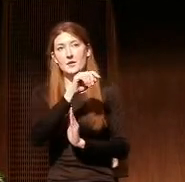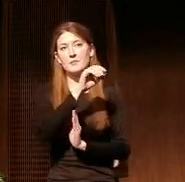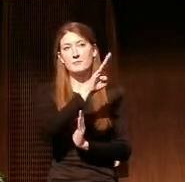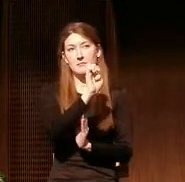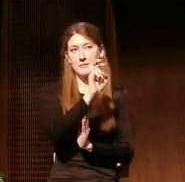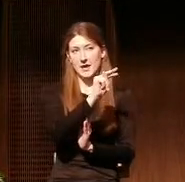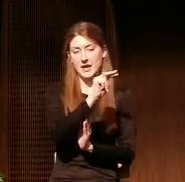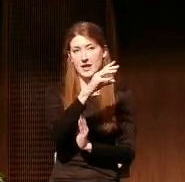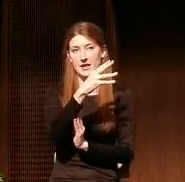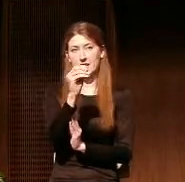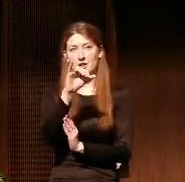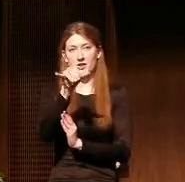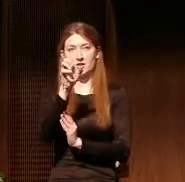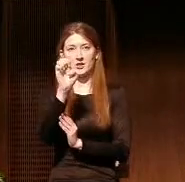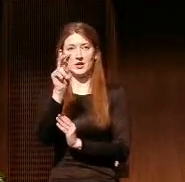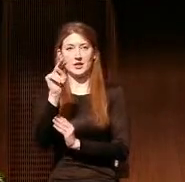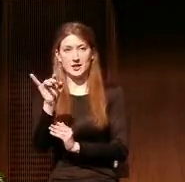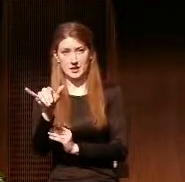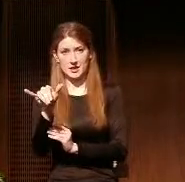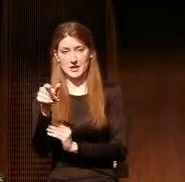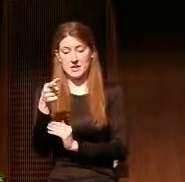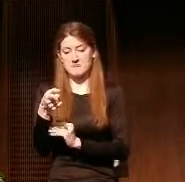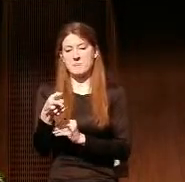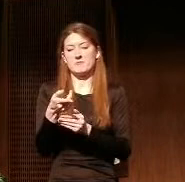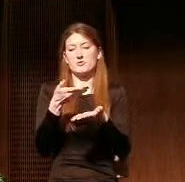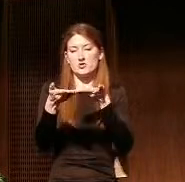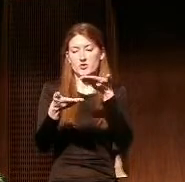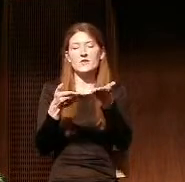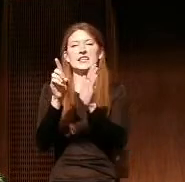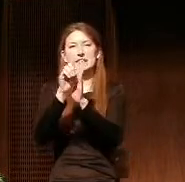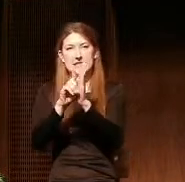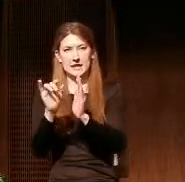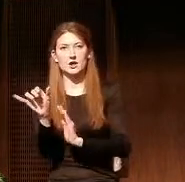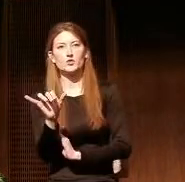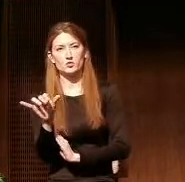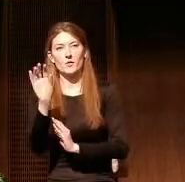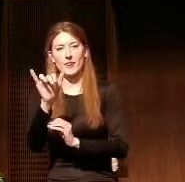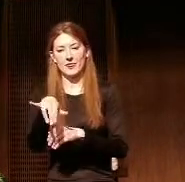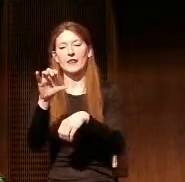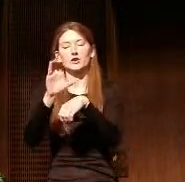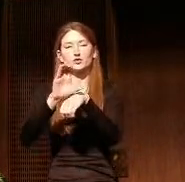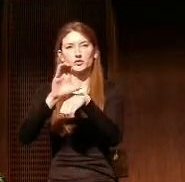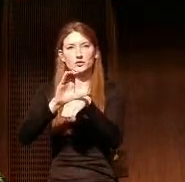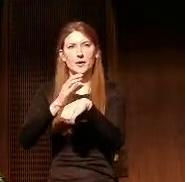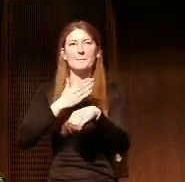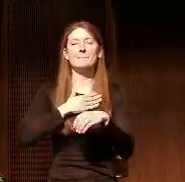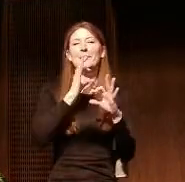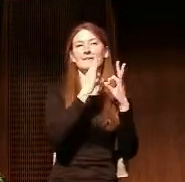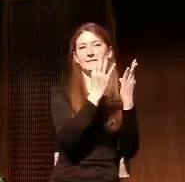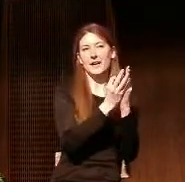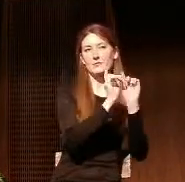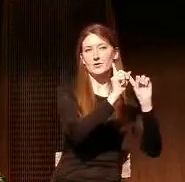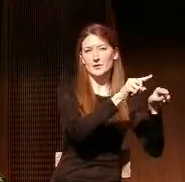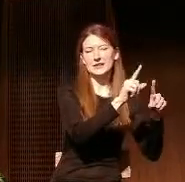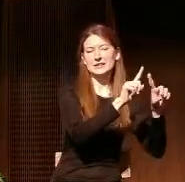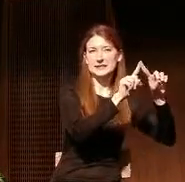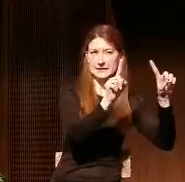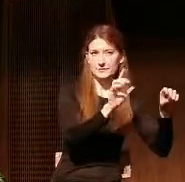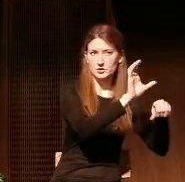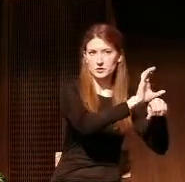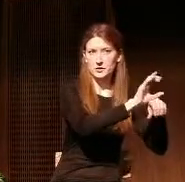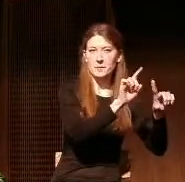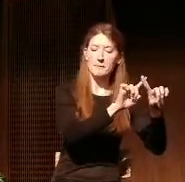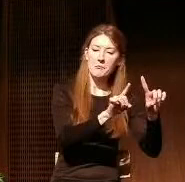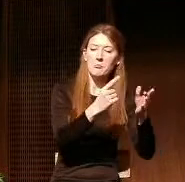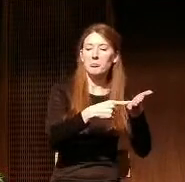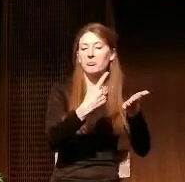Ben also served as a deacon of that congregation. My family attended a different congregation, but I would